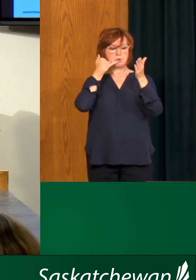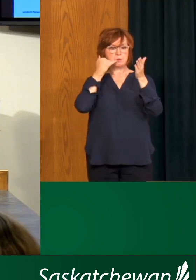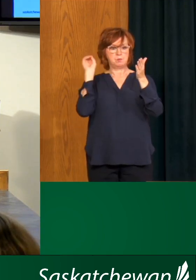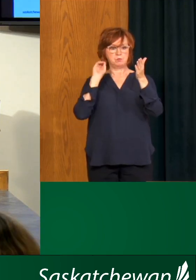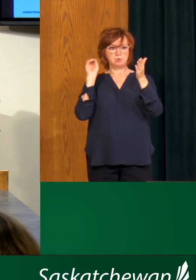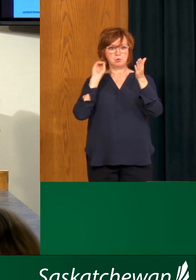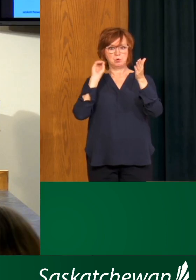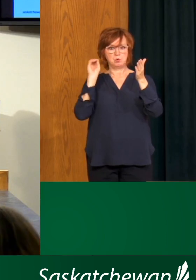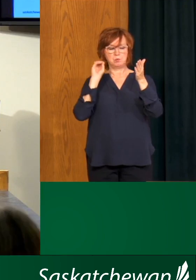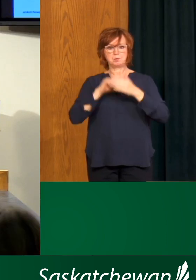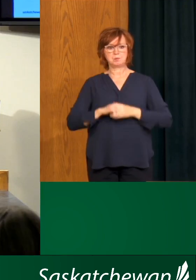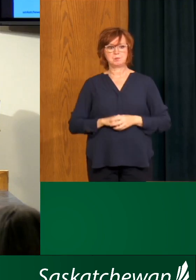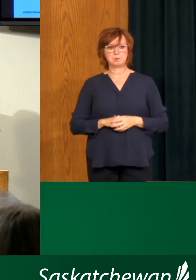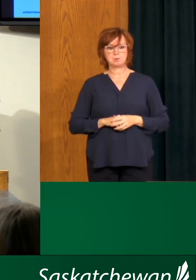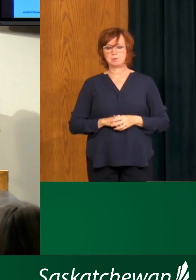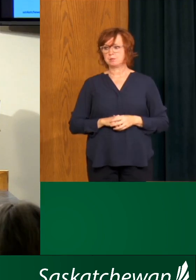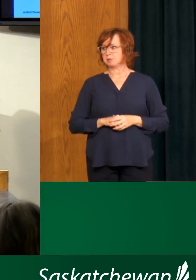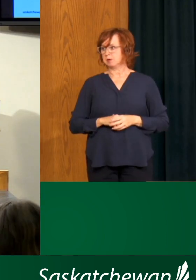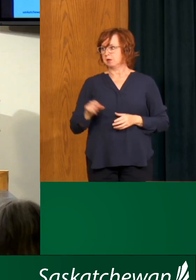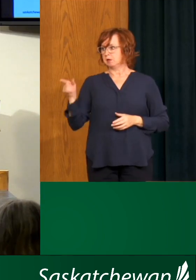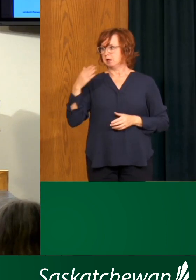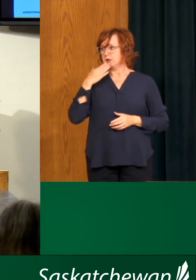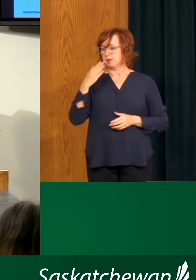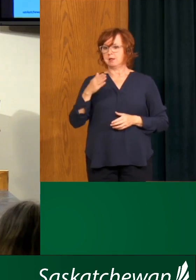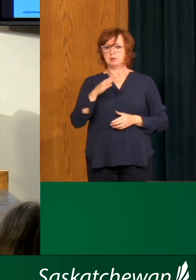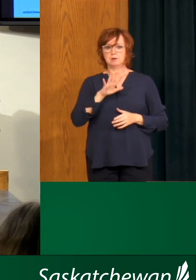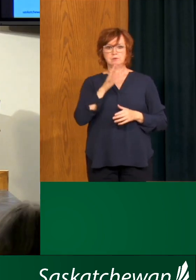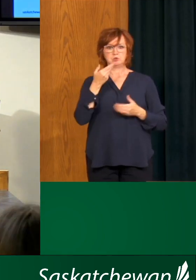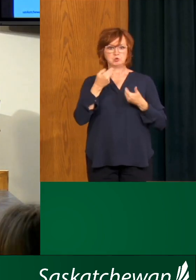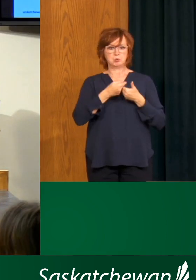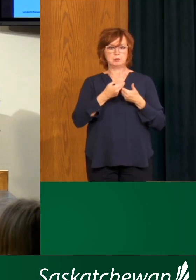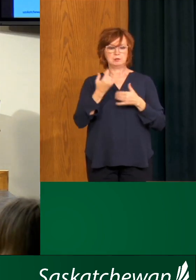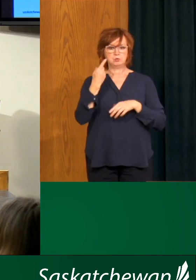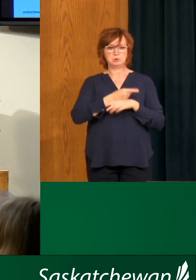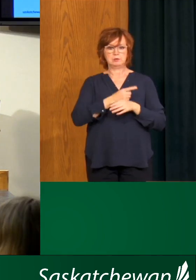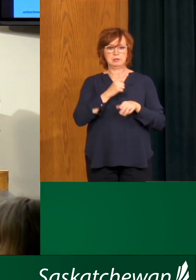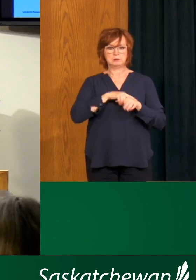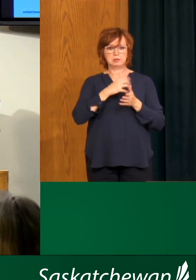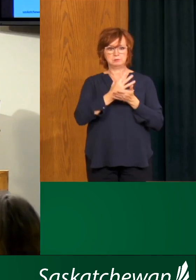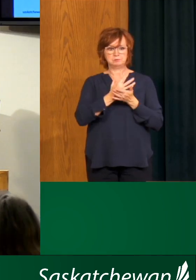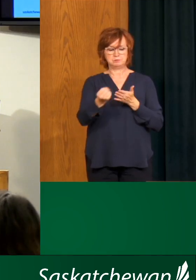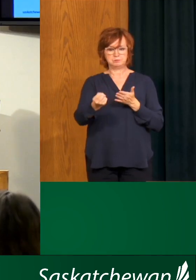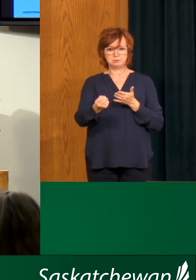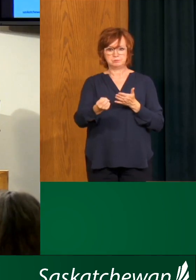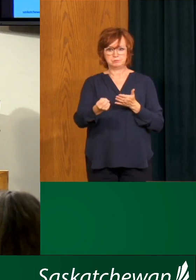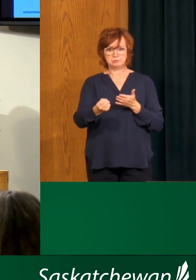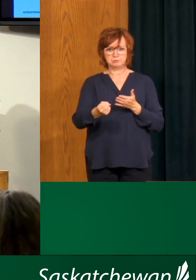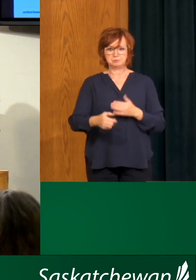No, that is all. Perfect. Thanks very much for joining us today, everyone. That concludes your time.